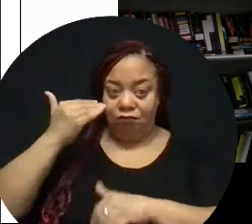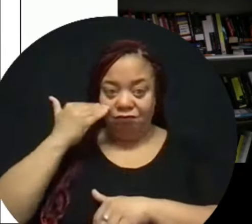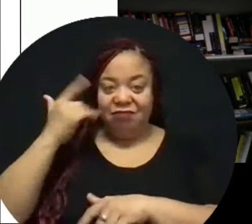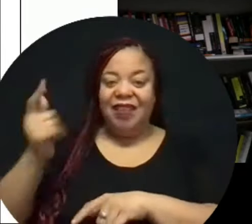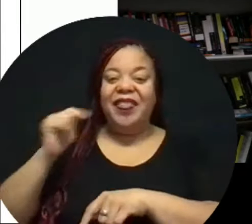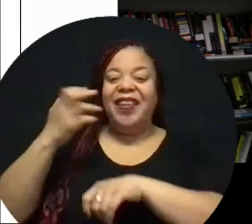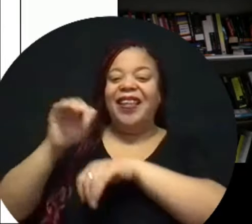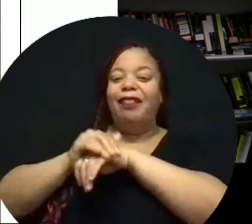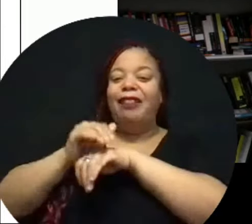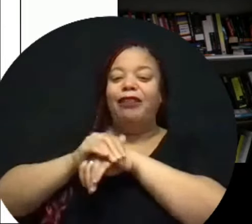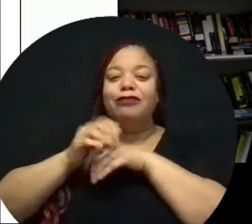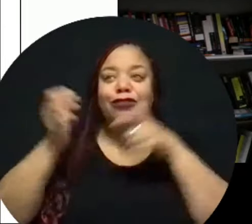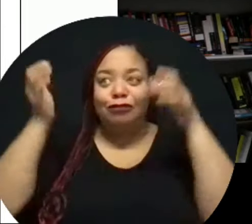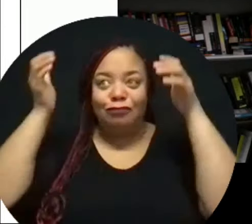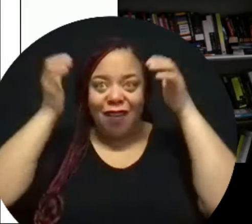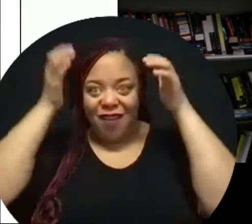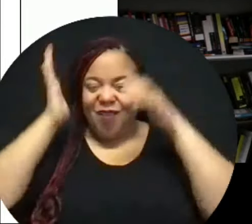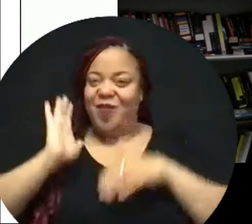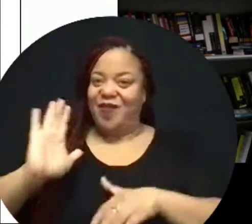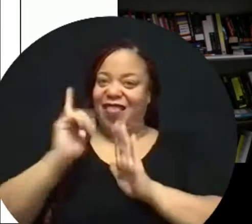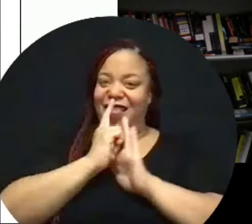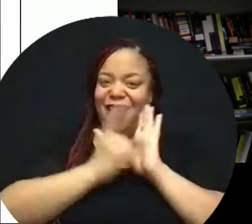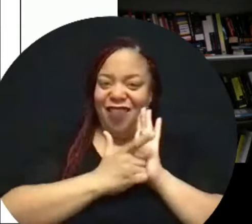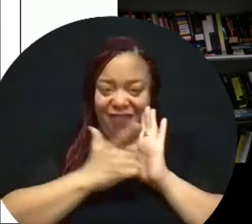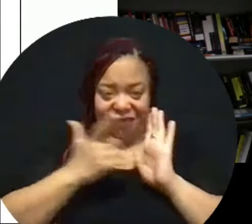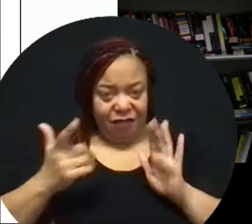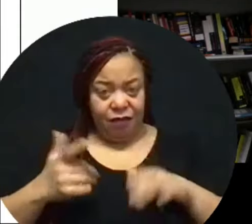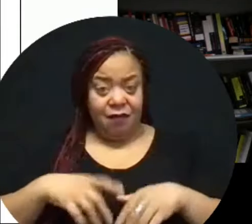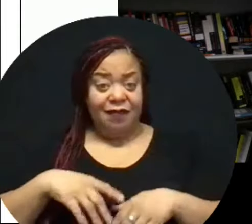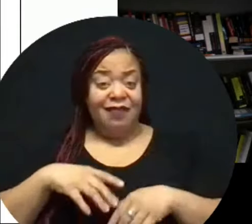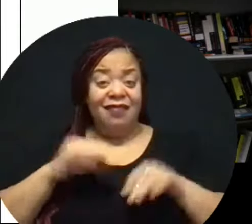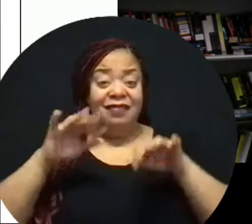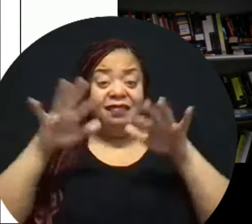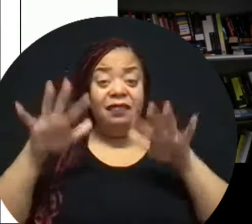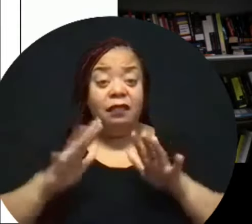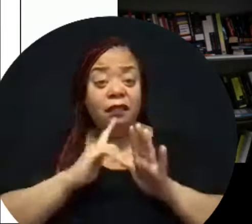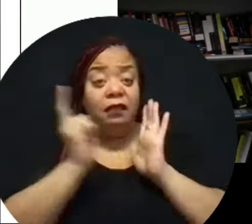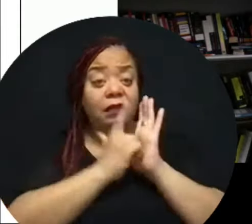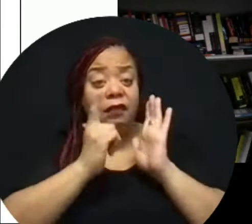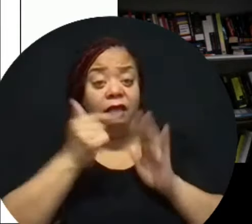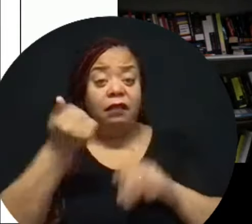course, pressing against the Rappahannock and other groups